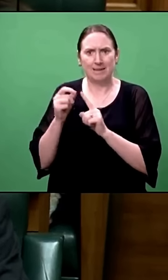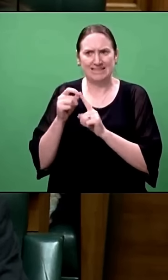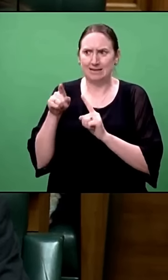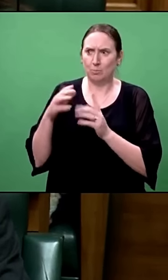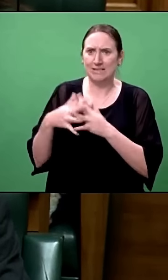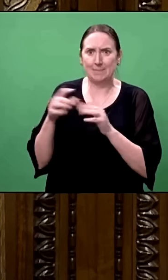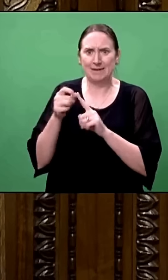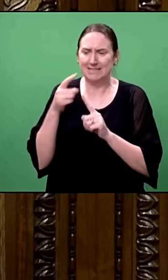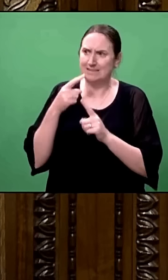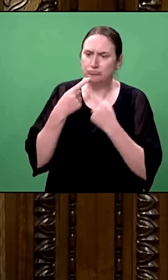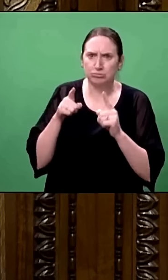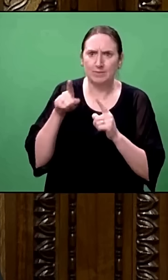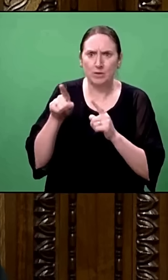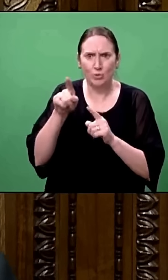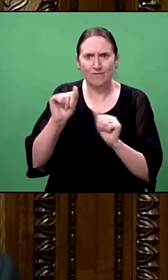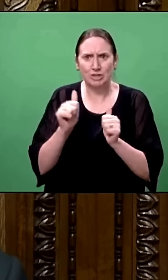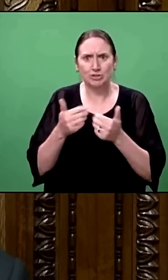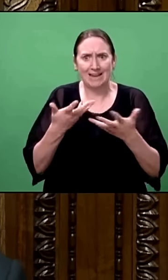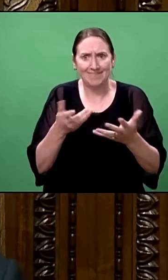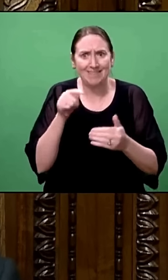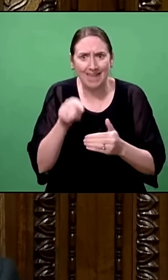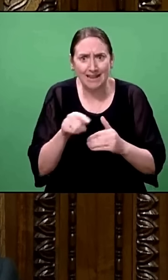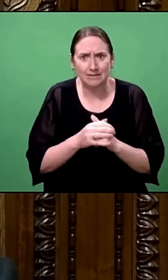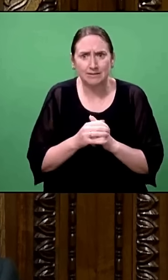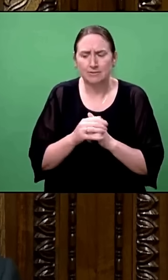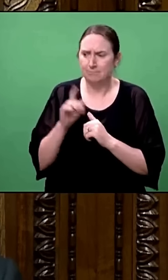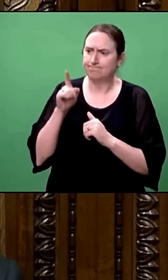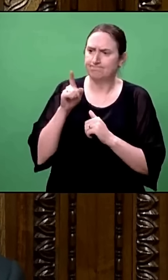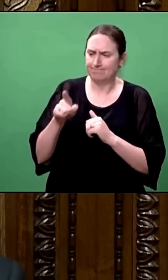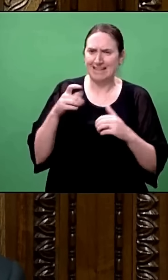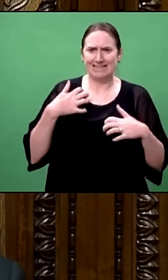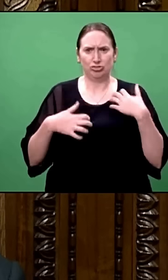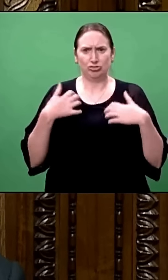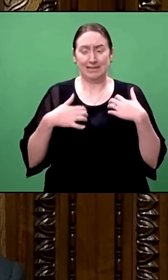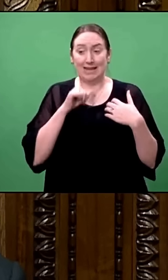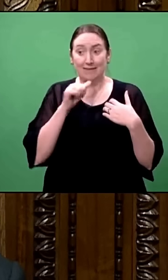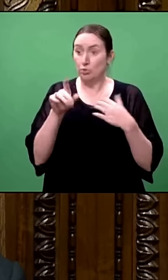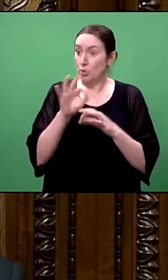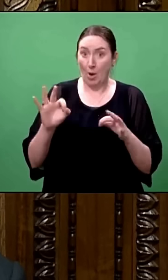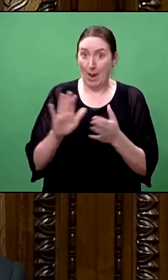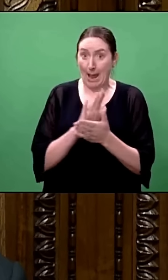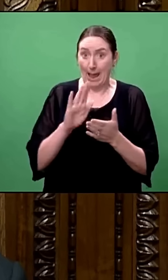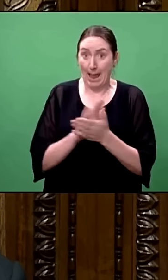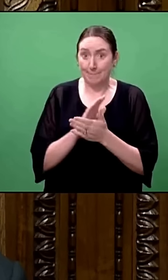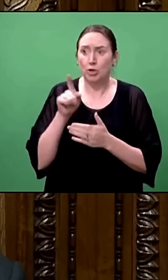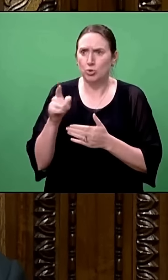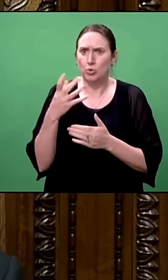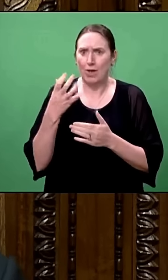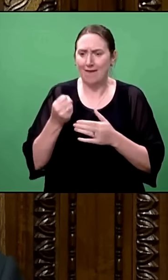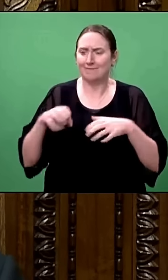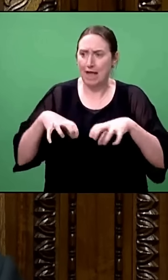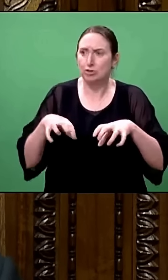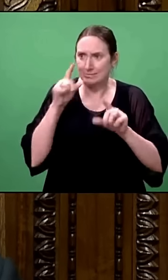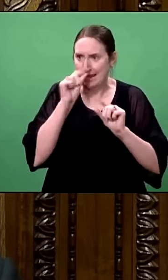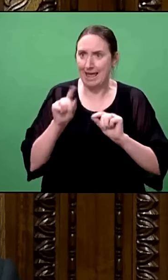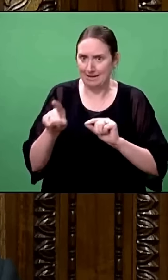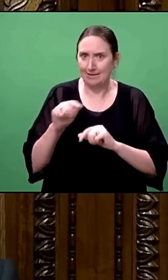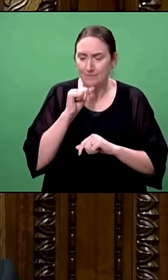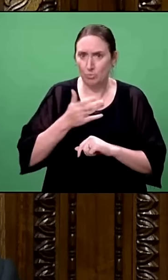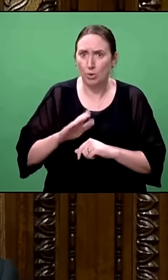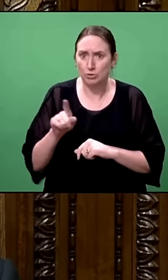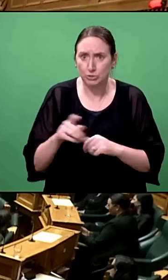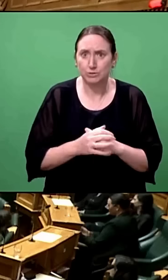delivered. Well, that's an interesting... if you are unhappy with that, you've got a course of action you should take. Point of order,